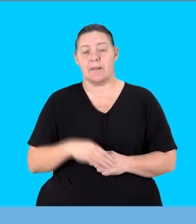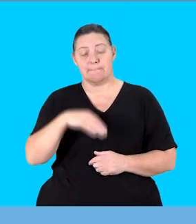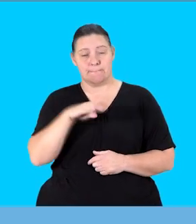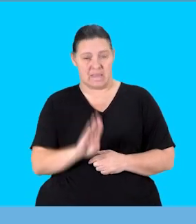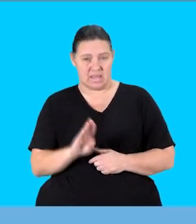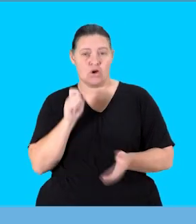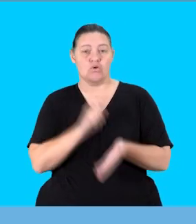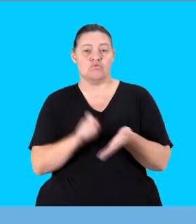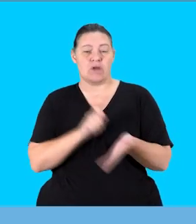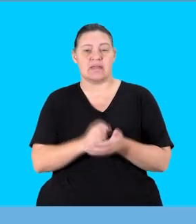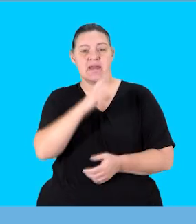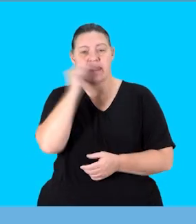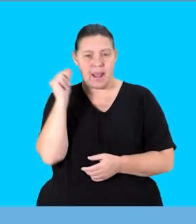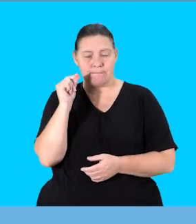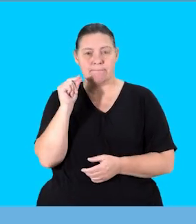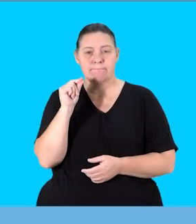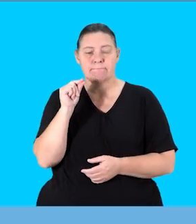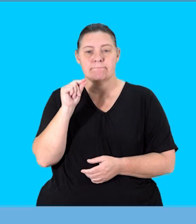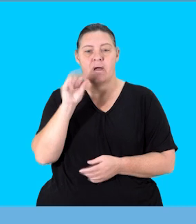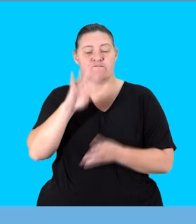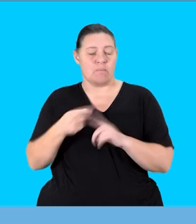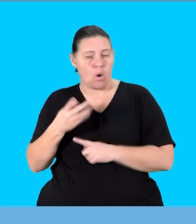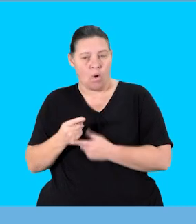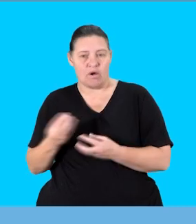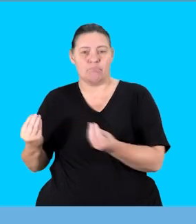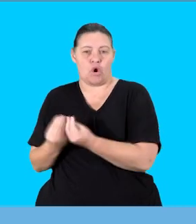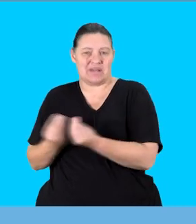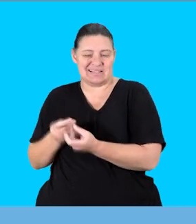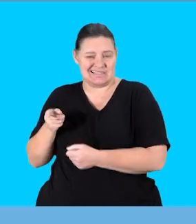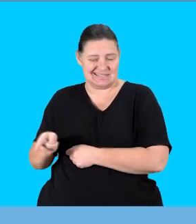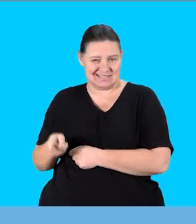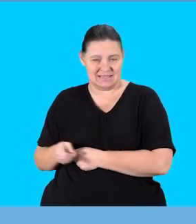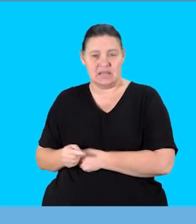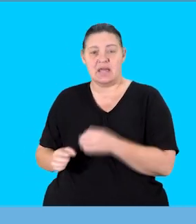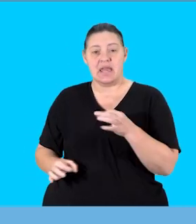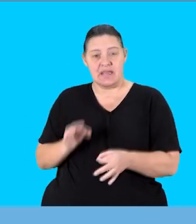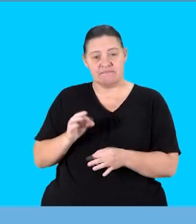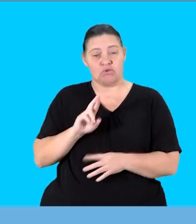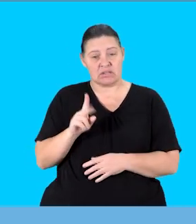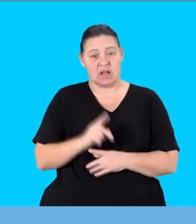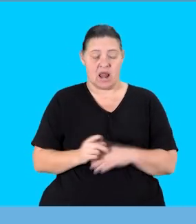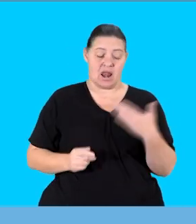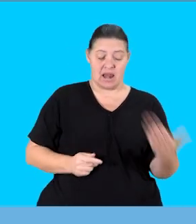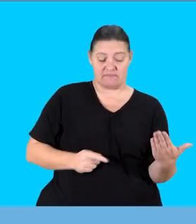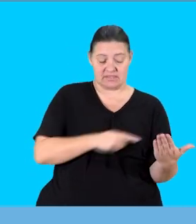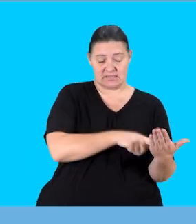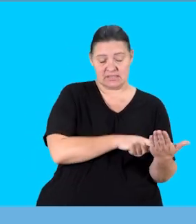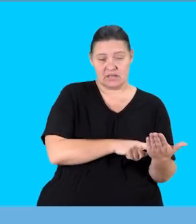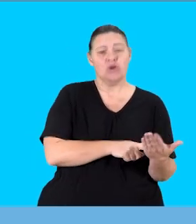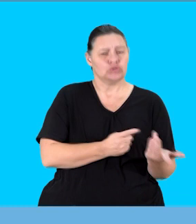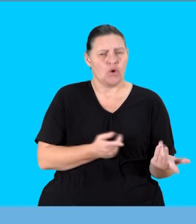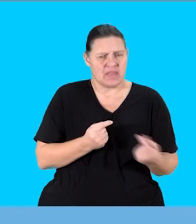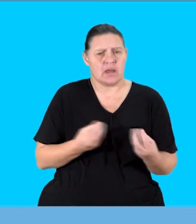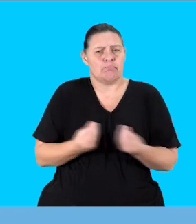Then question B, write down the name and the formula of the products of the reaction. So if the reactants are written on the left-hand